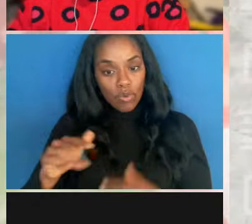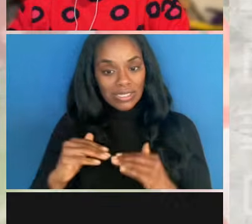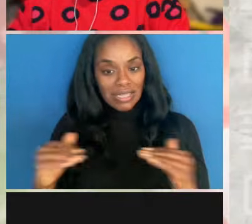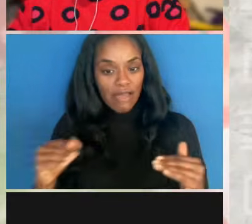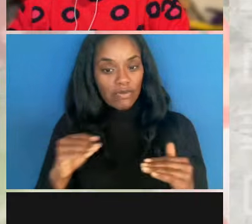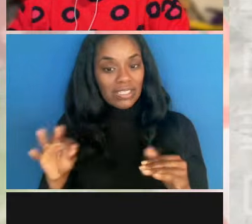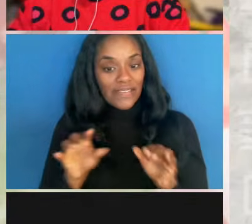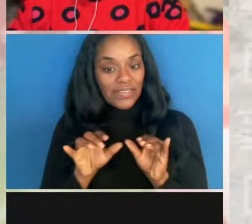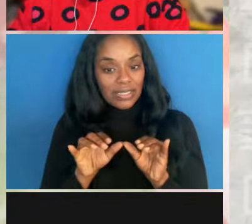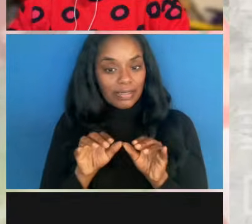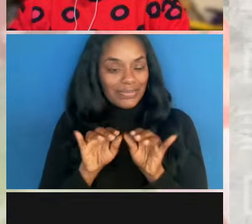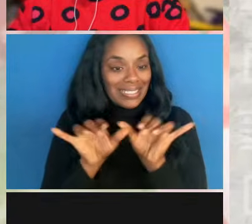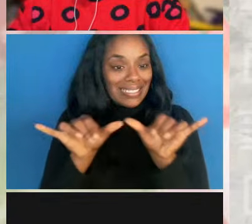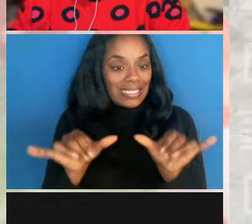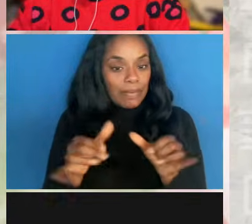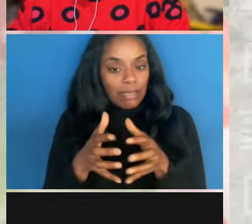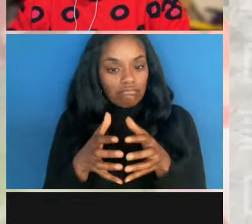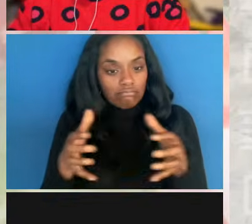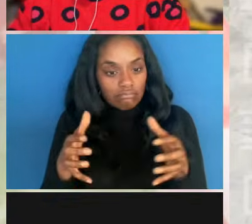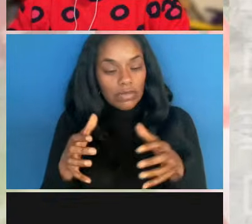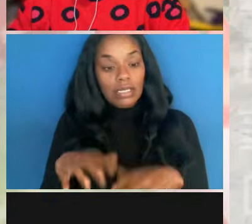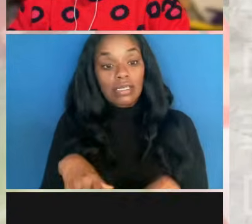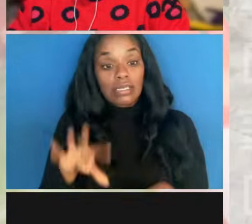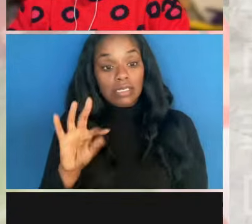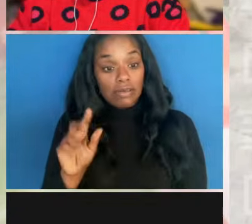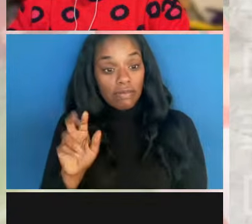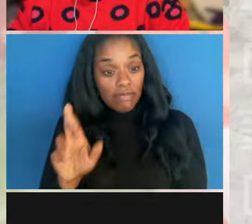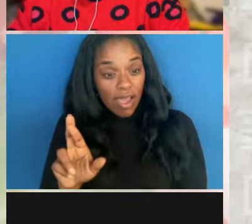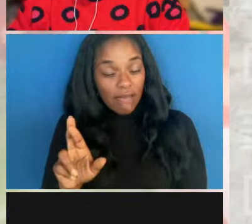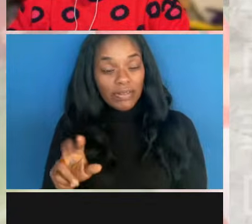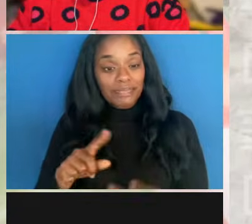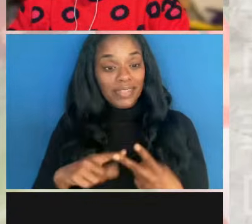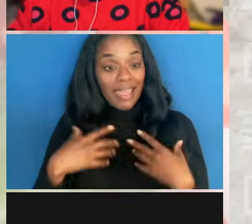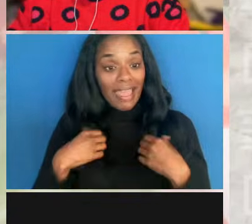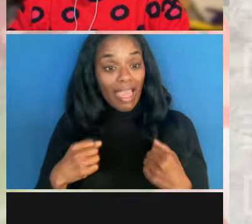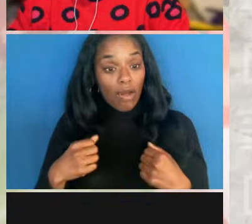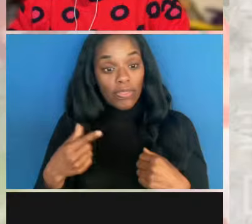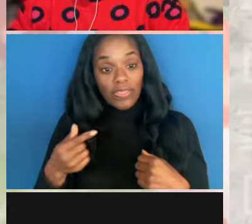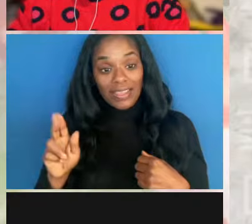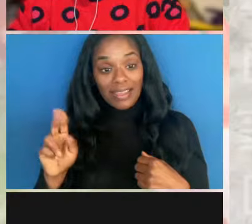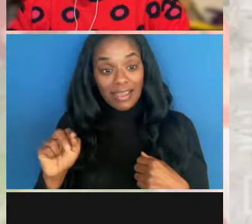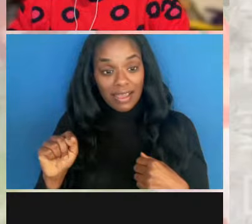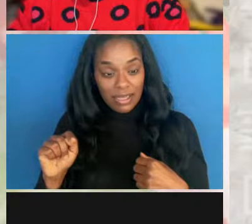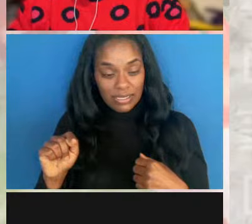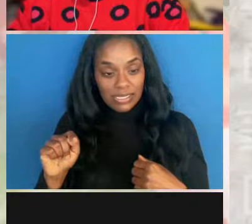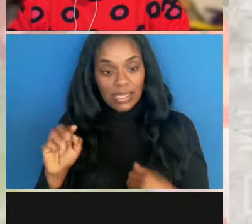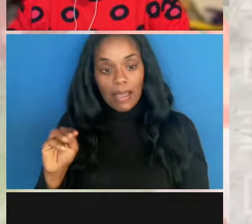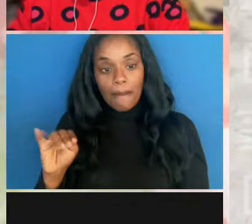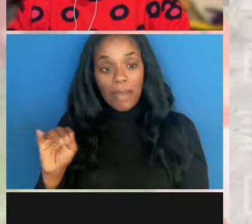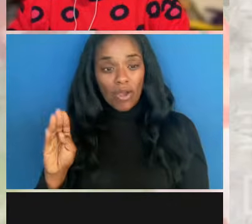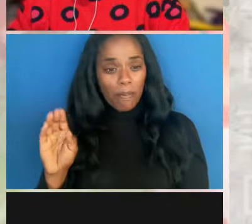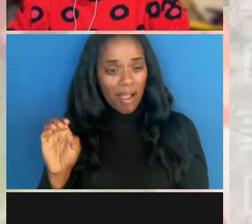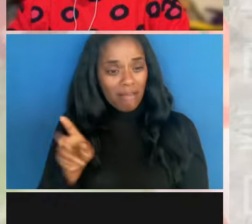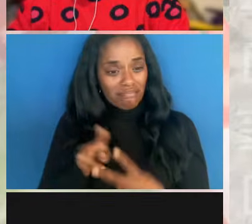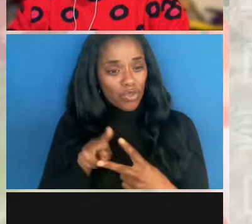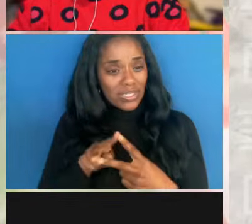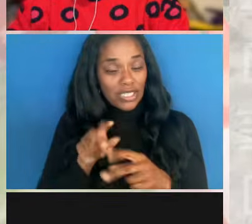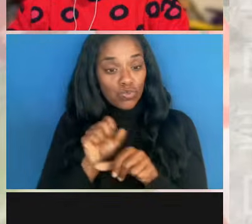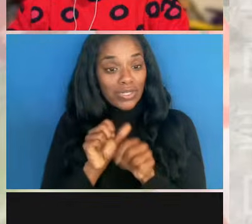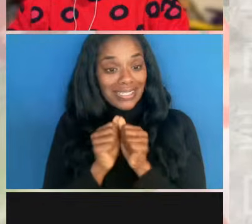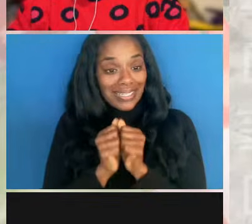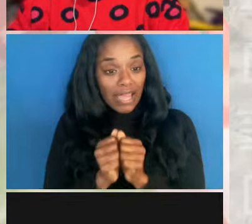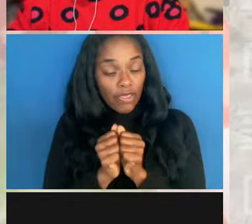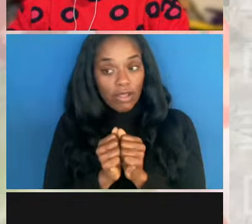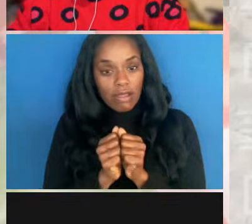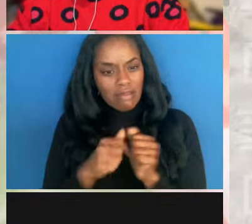and having a healthy gut microbiome go hand in hand. And your gut isn't just about processing what